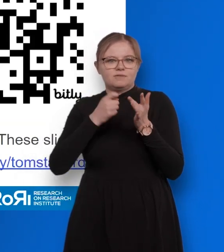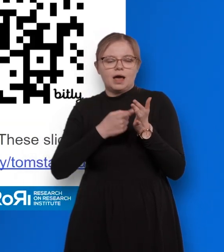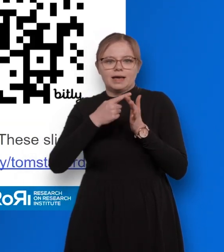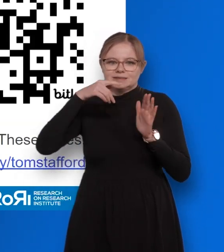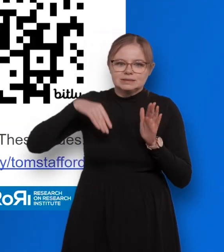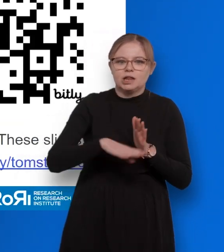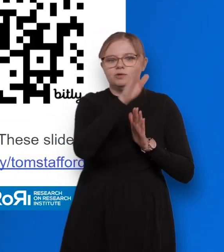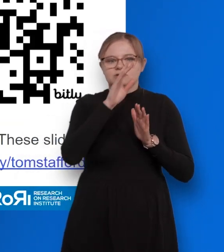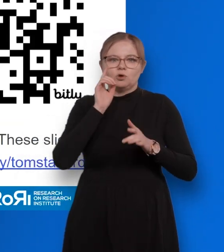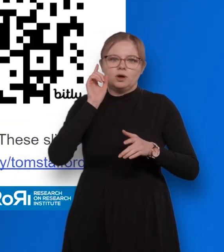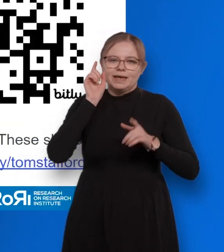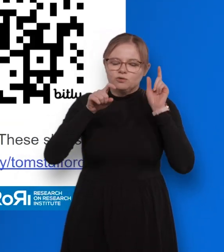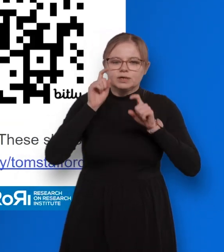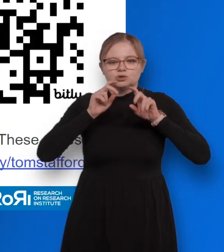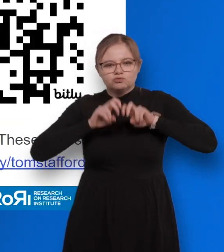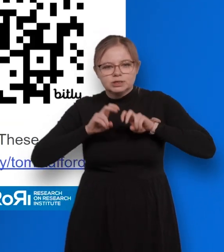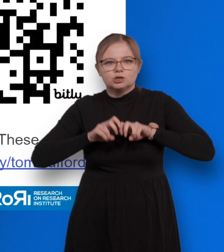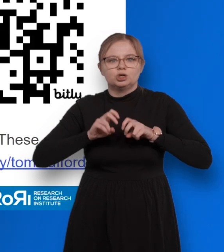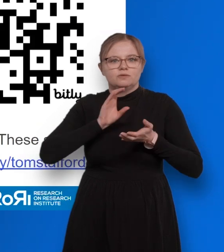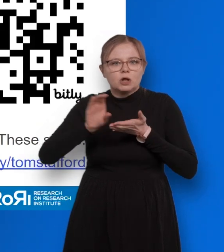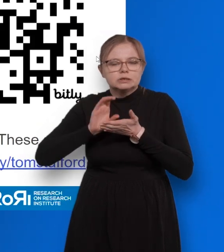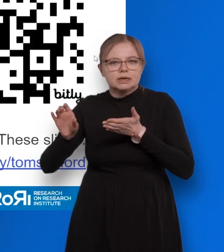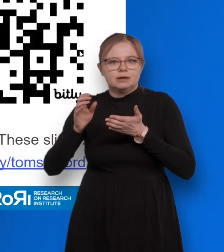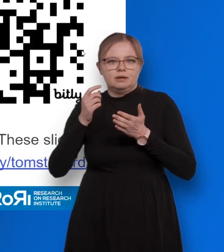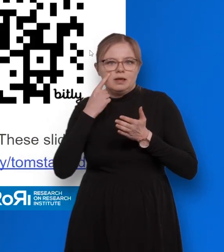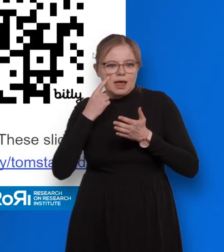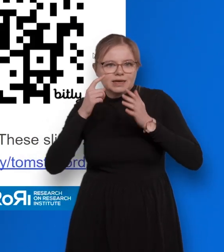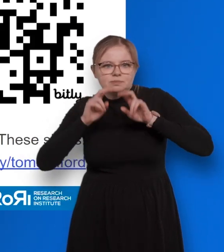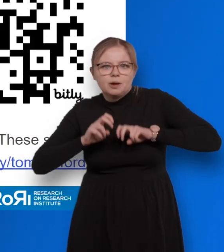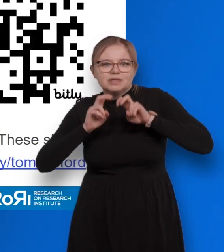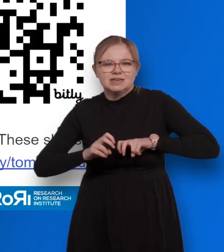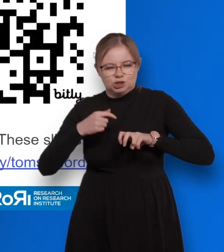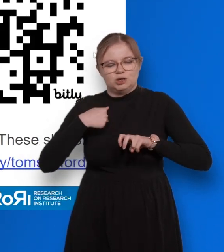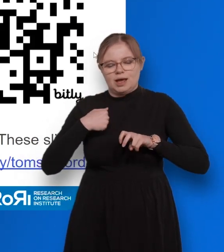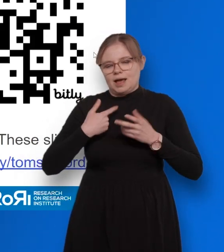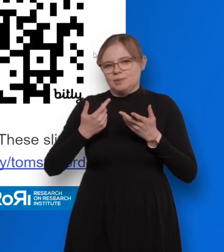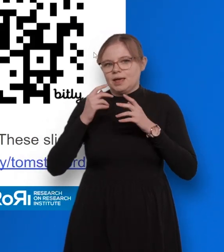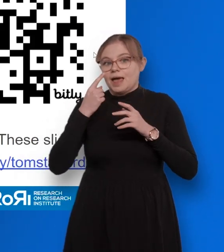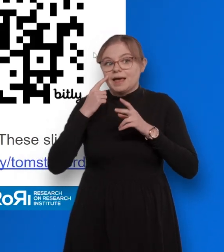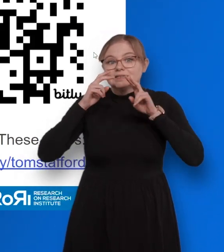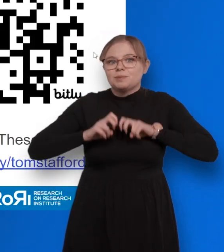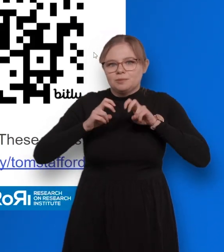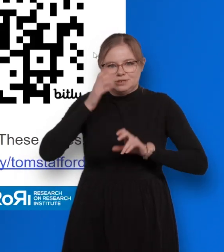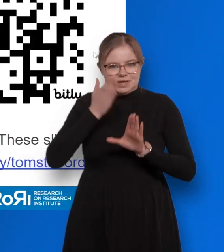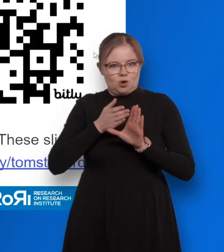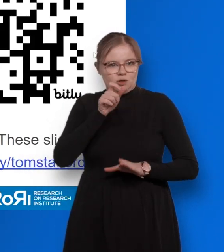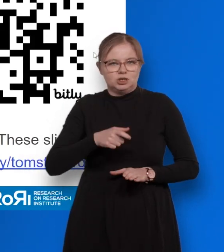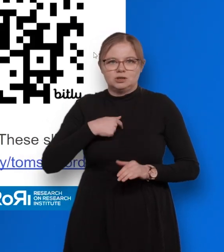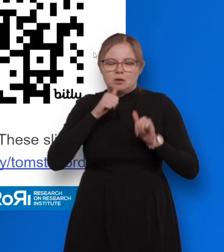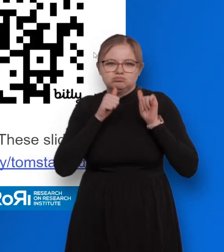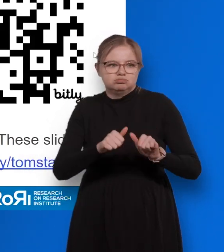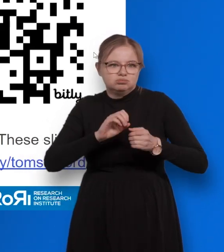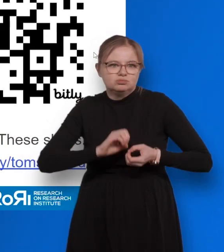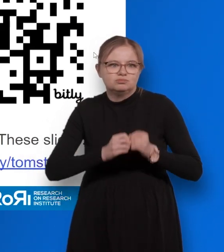for Innovation, Research, Funding, Experimentation. I'm an experimental psychologist. I love designing experiments. Half of